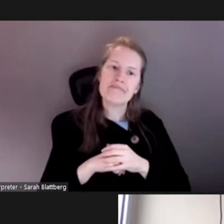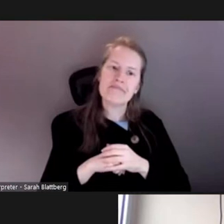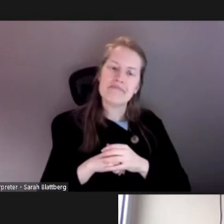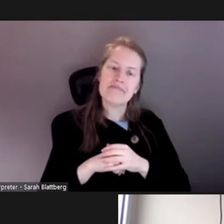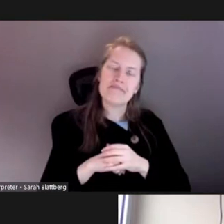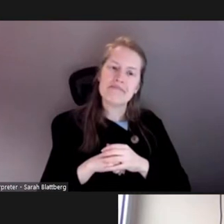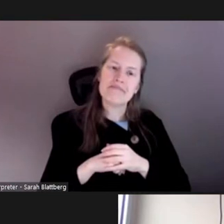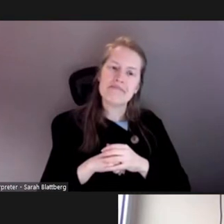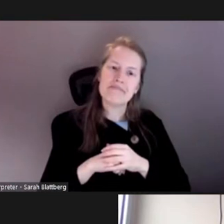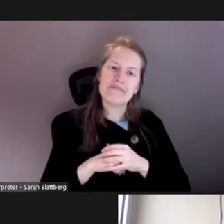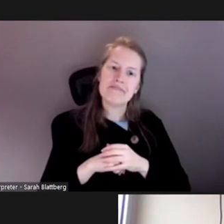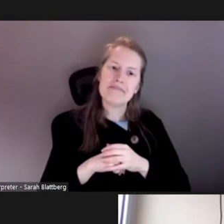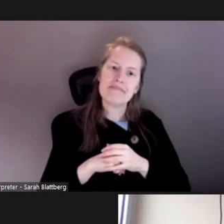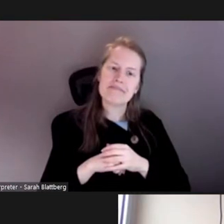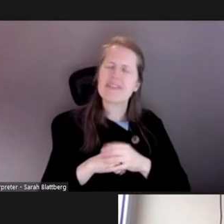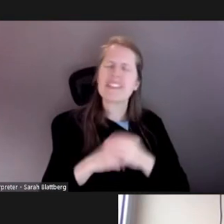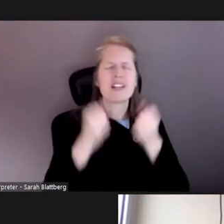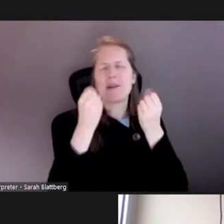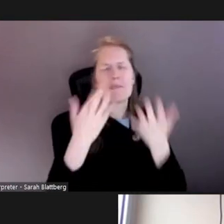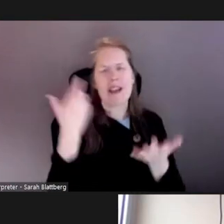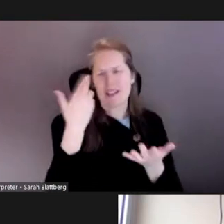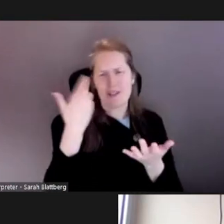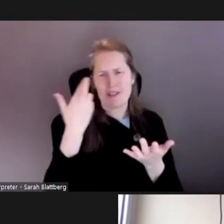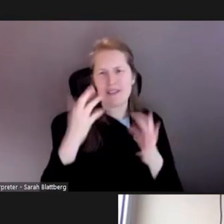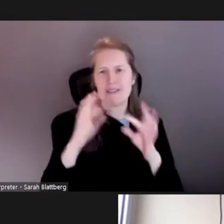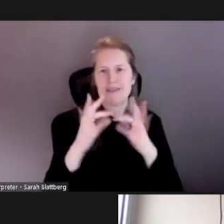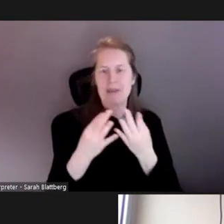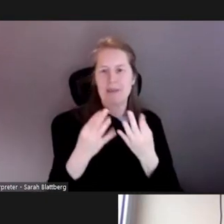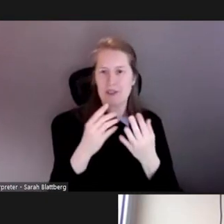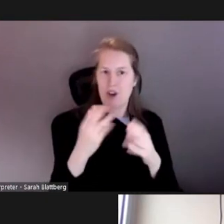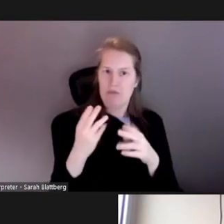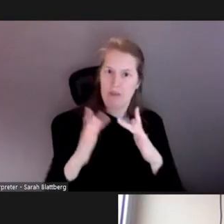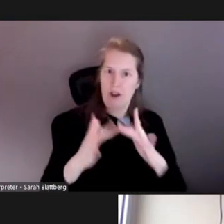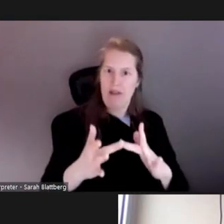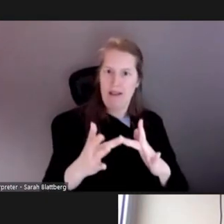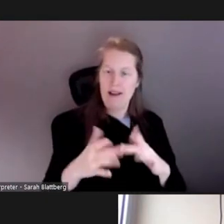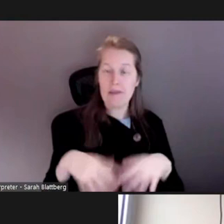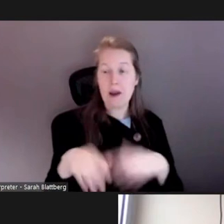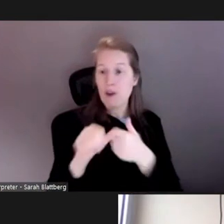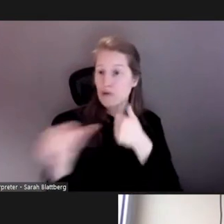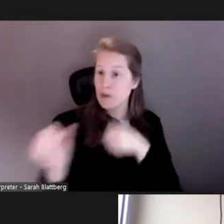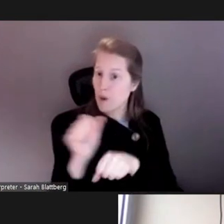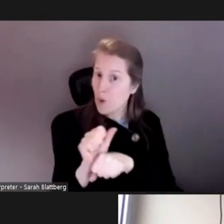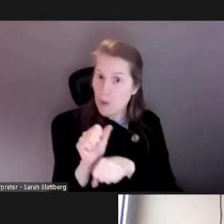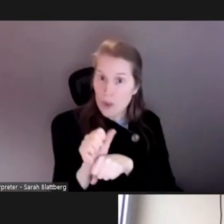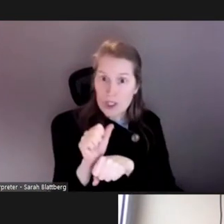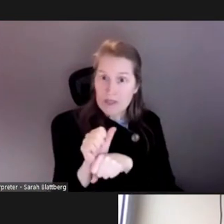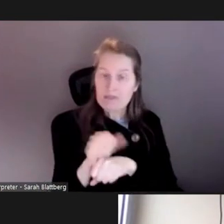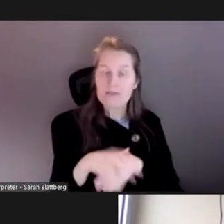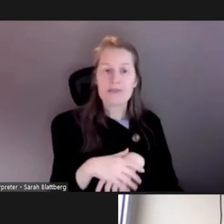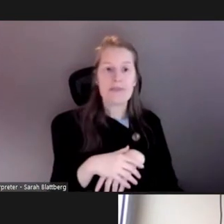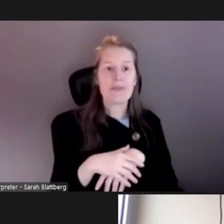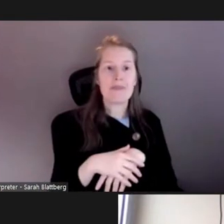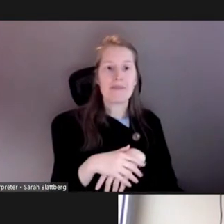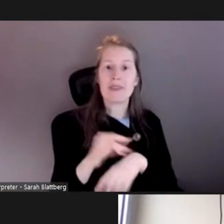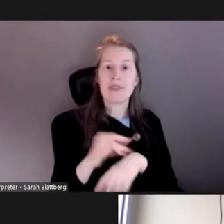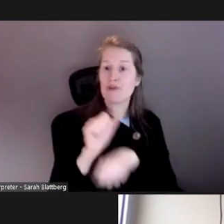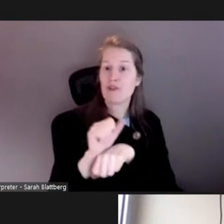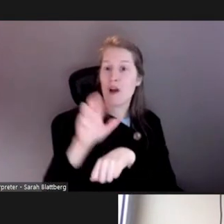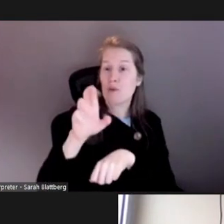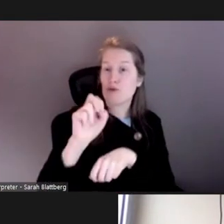There are plenty of other reasons why families are getting online, but also there's remote work and upskilling and job retraining.